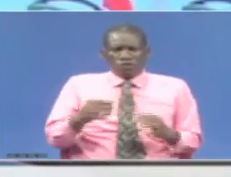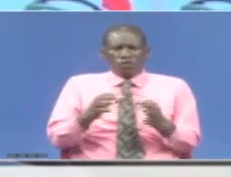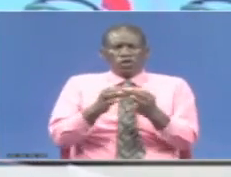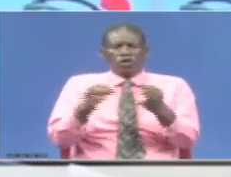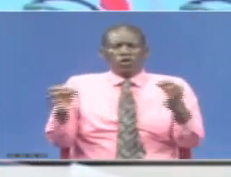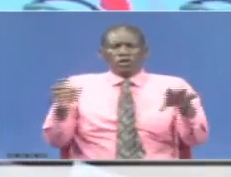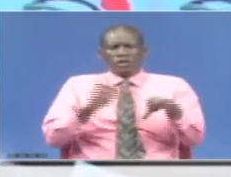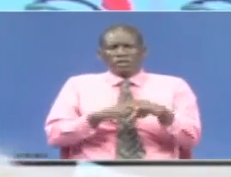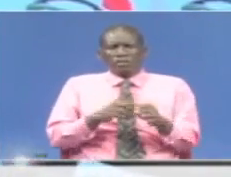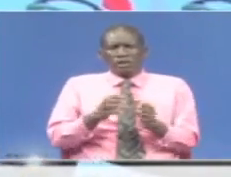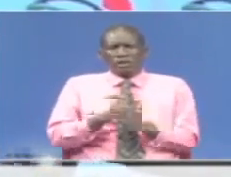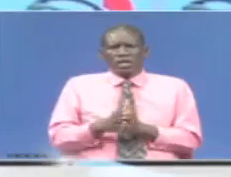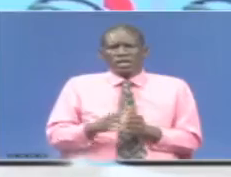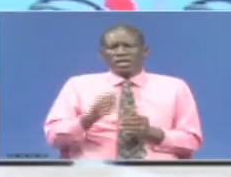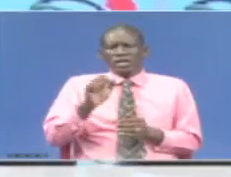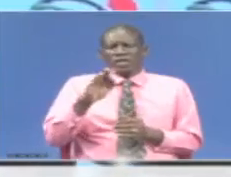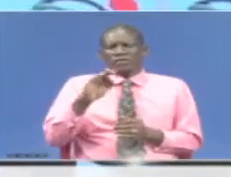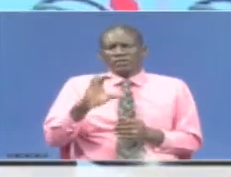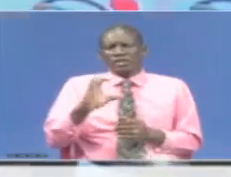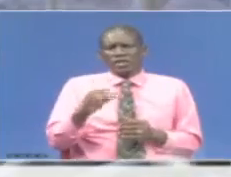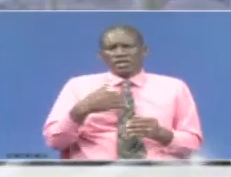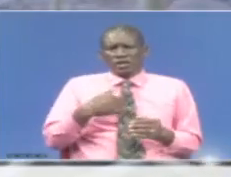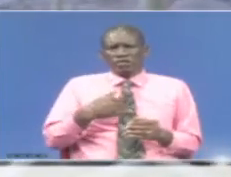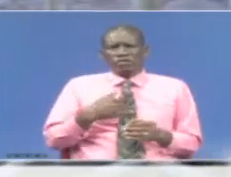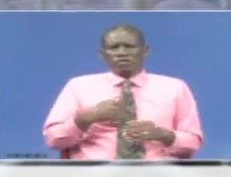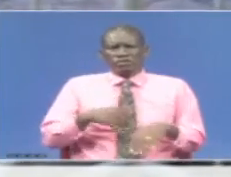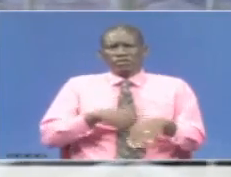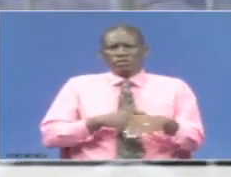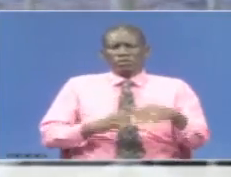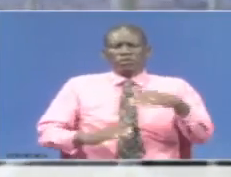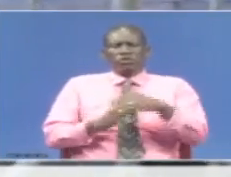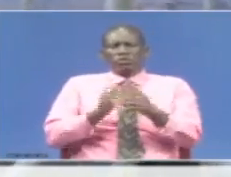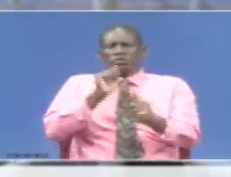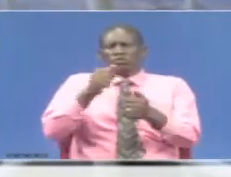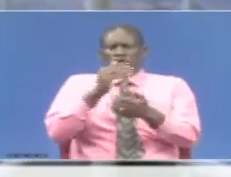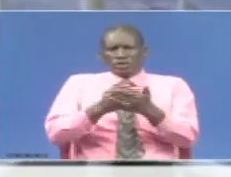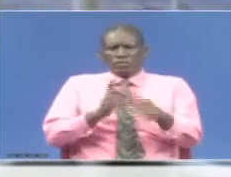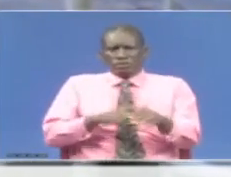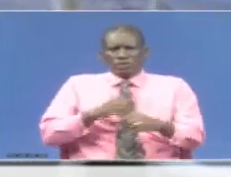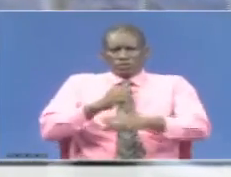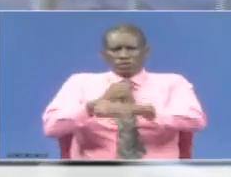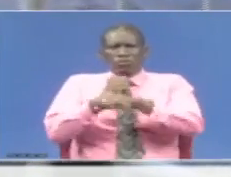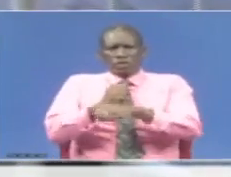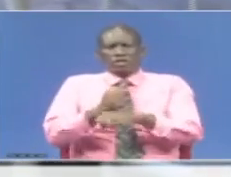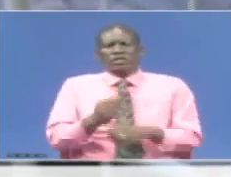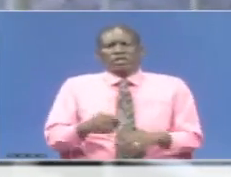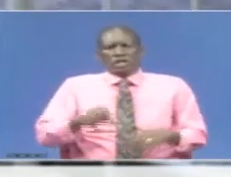of it. I think Leopards also had periods where they were on top of the game and we had to defend.